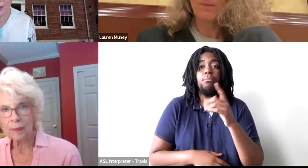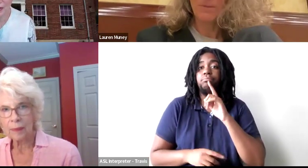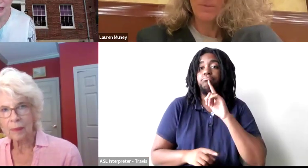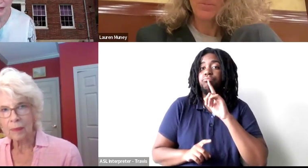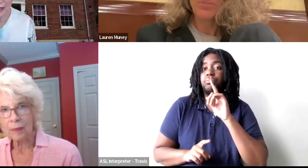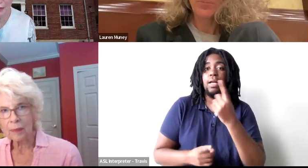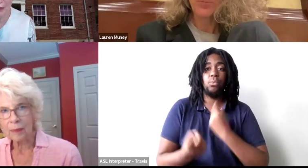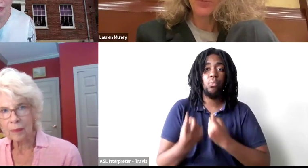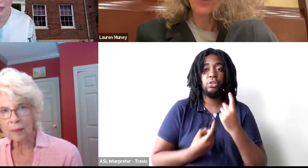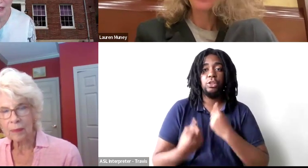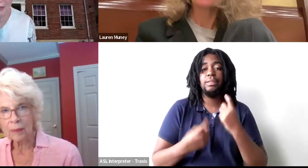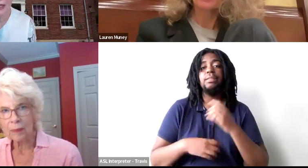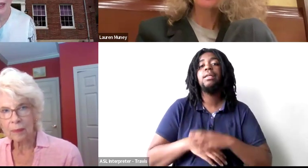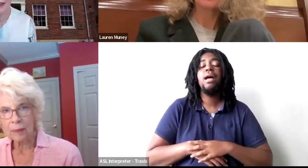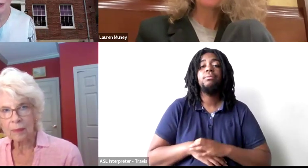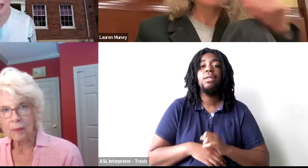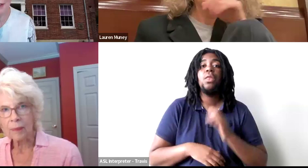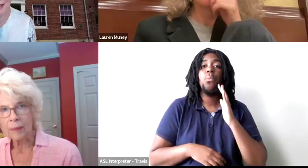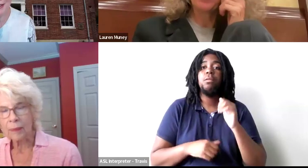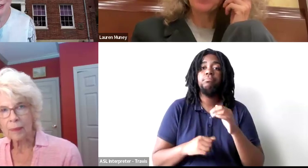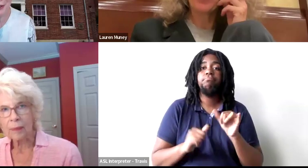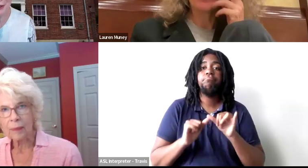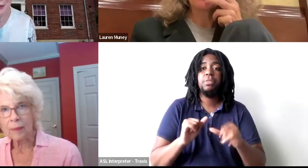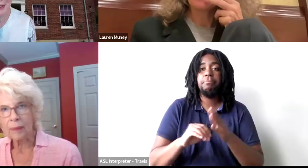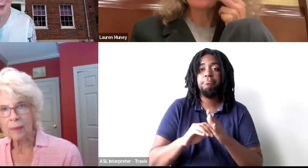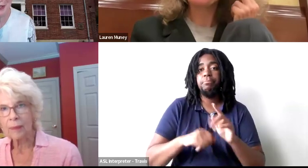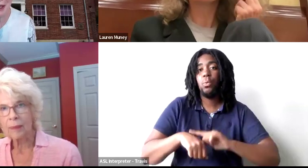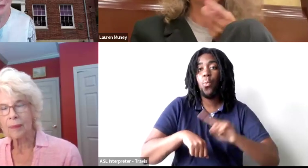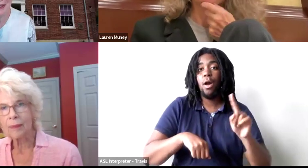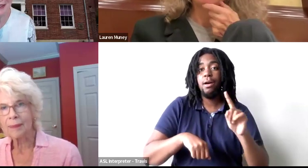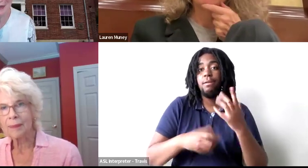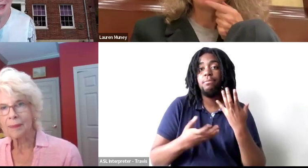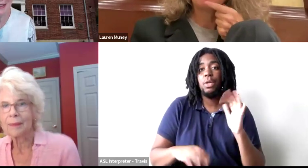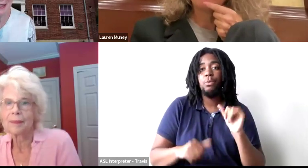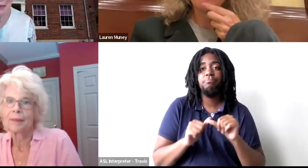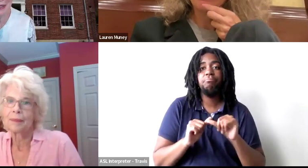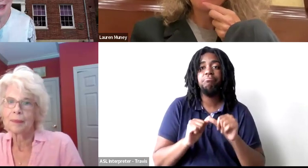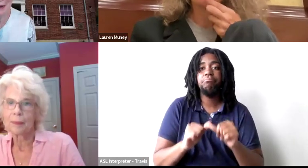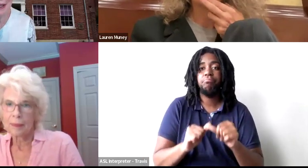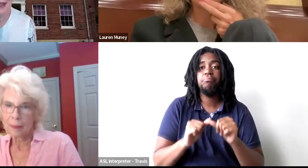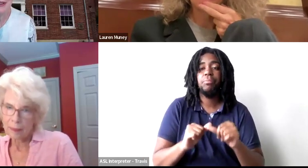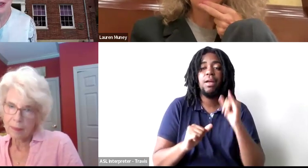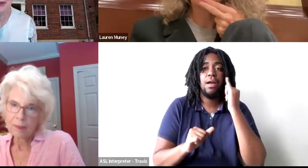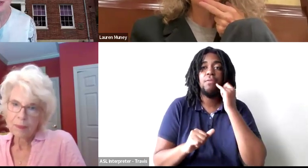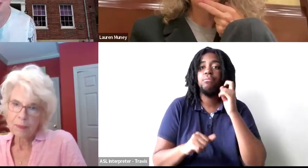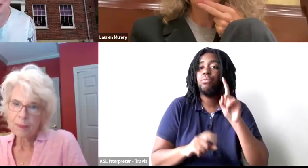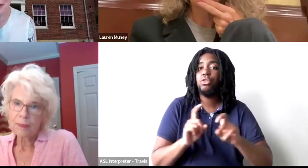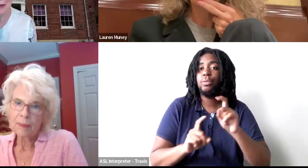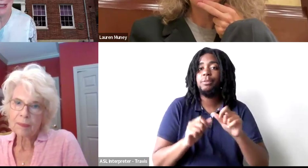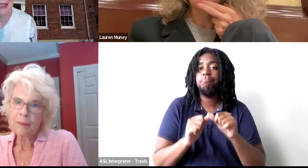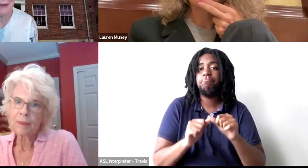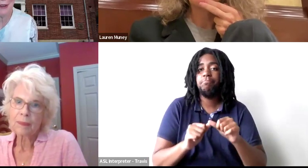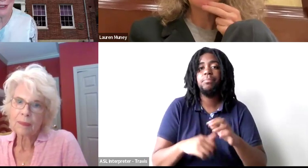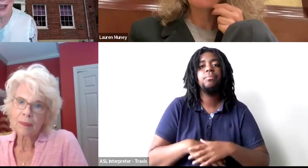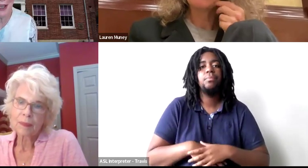anyone who doesn't need to leave by 1 p.m. And Travis has also agreed to accompany us past the top of the hour. So as not